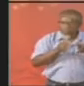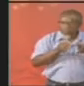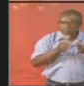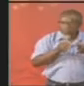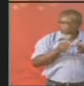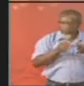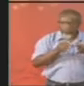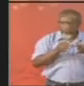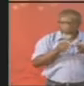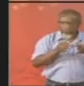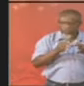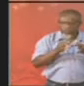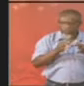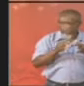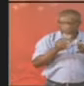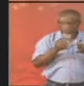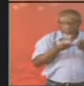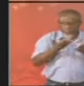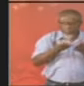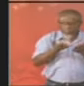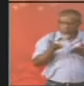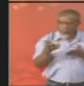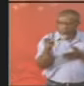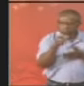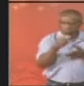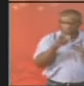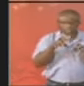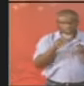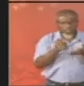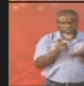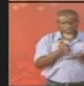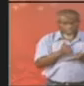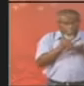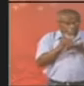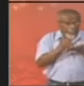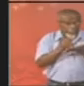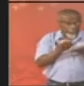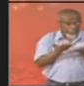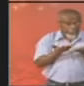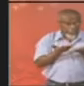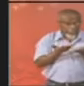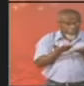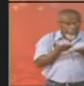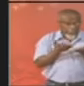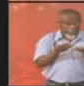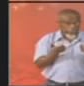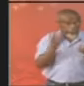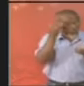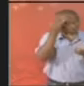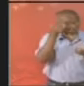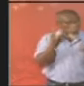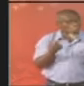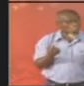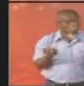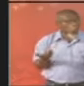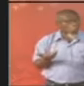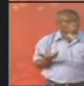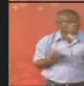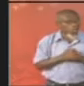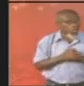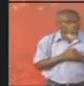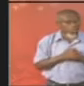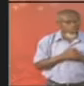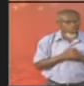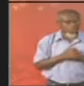representations could be made to them. So I don't know if Candice may be able to let the minister know about this. Thank